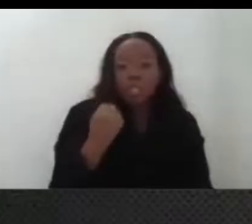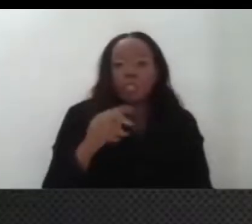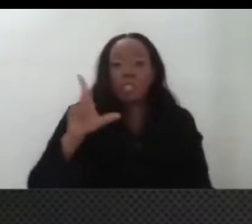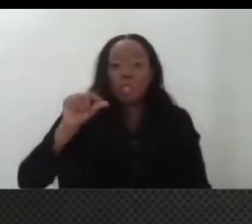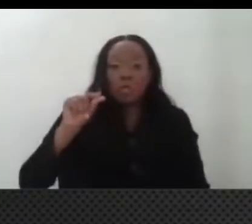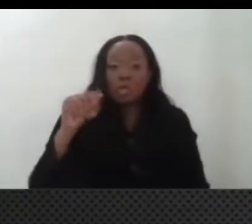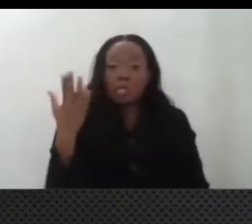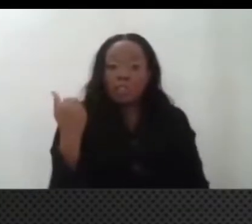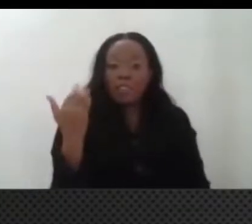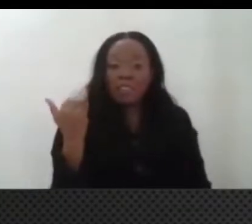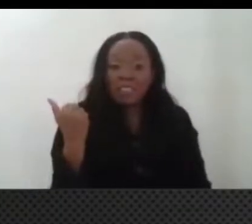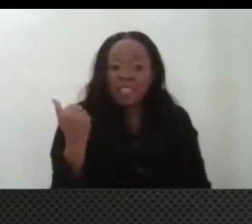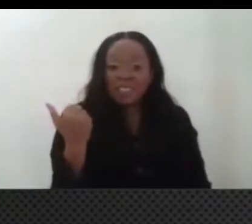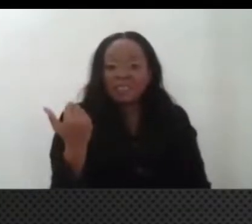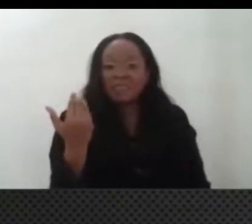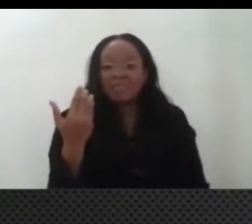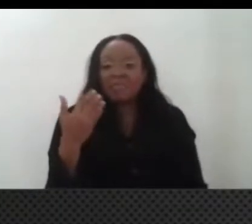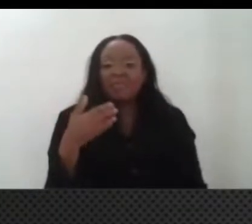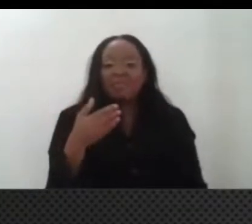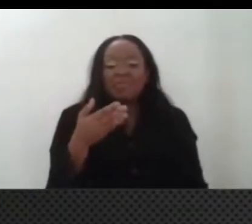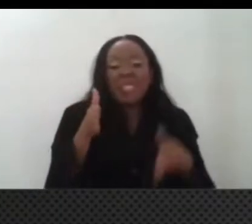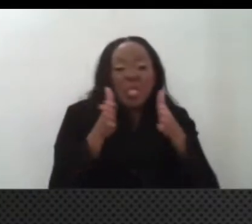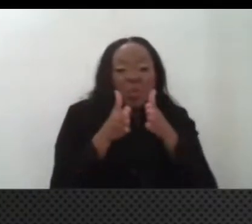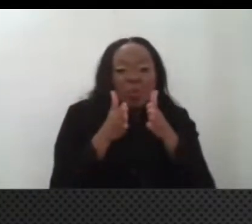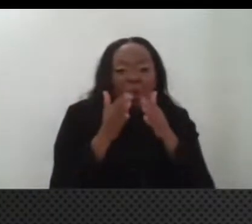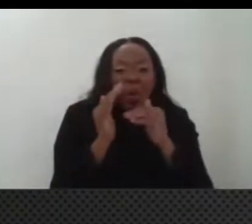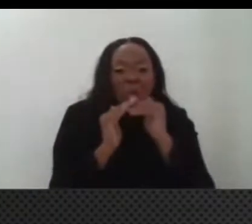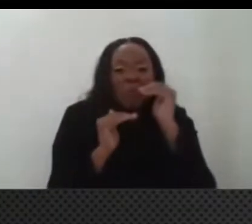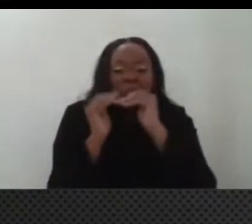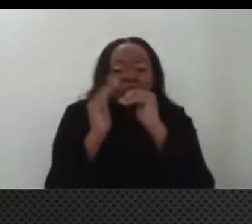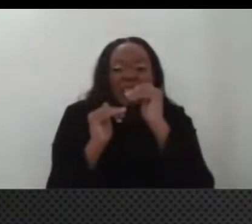very small buildings. Have a look at the last 5 years.